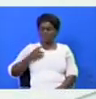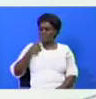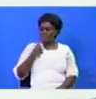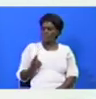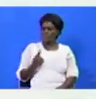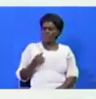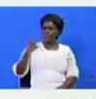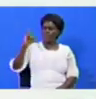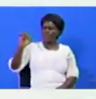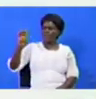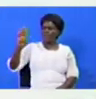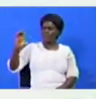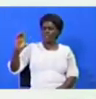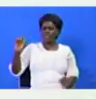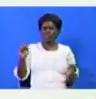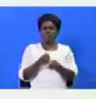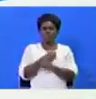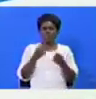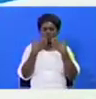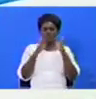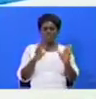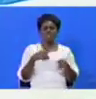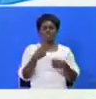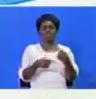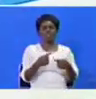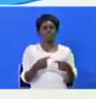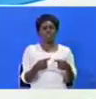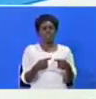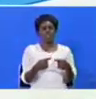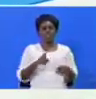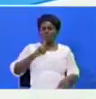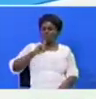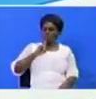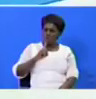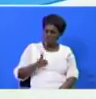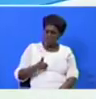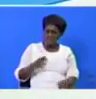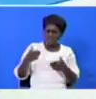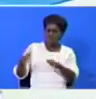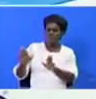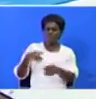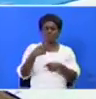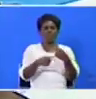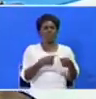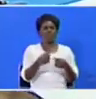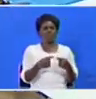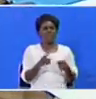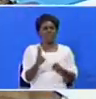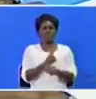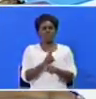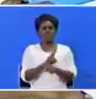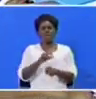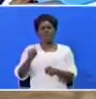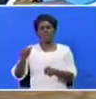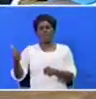that IEBC cannot even finish that process and directed them to abandon that process and use any